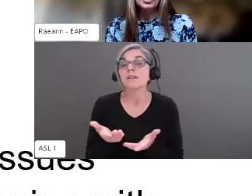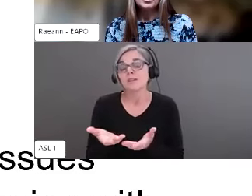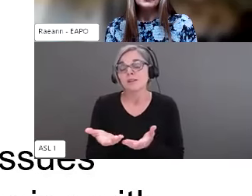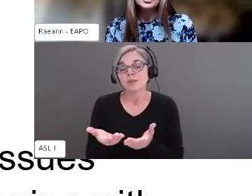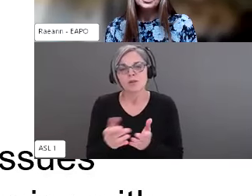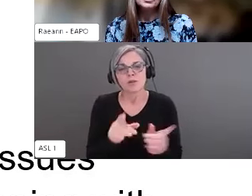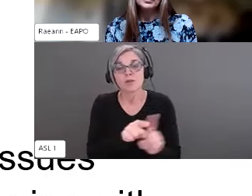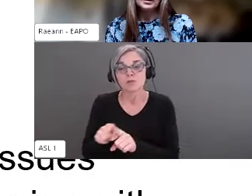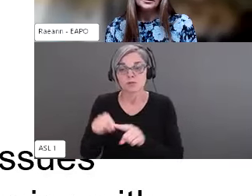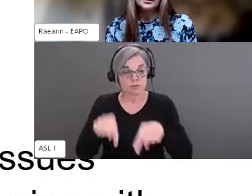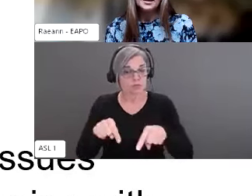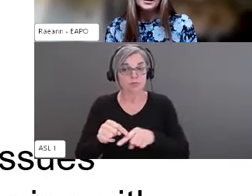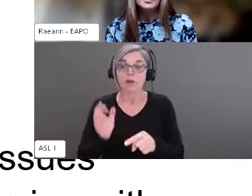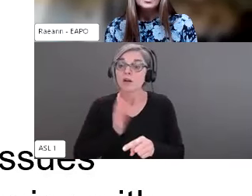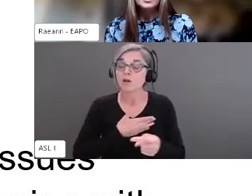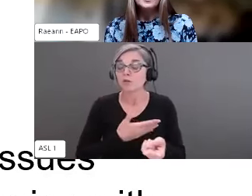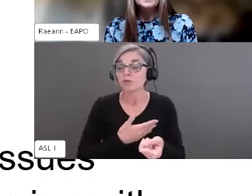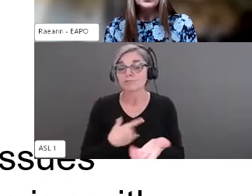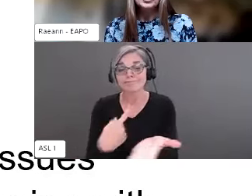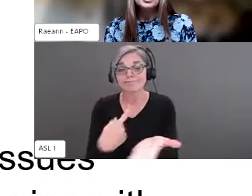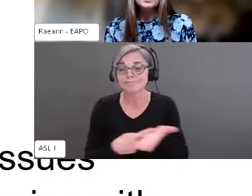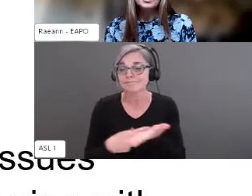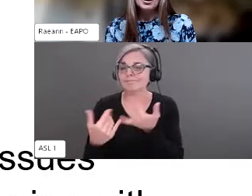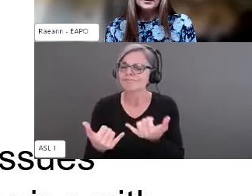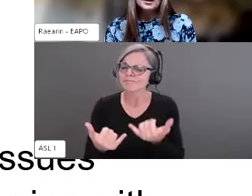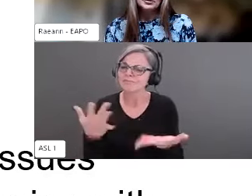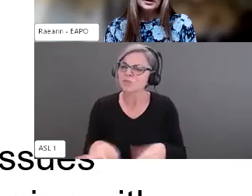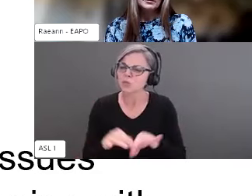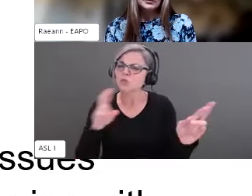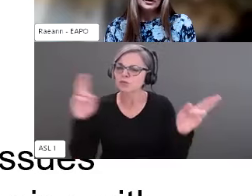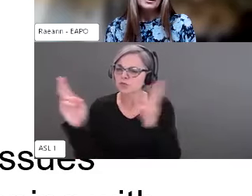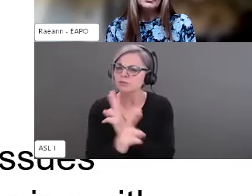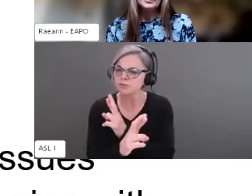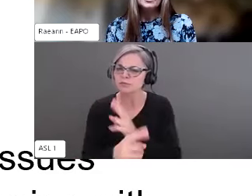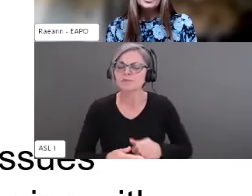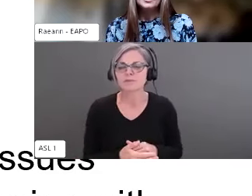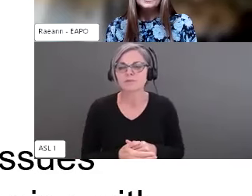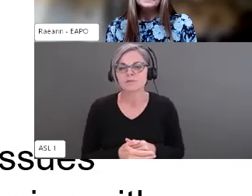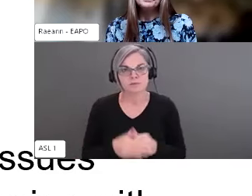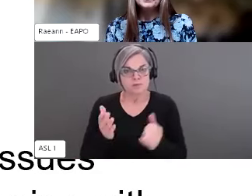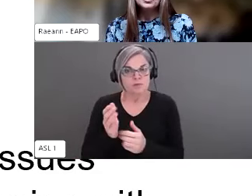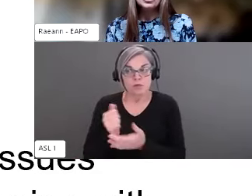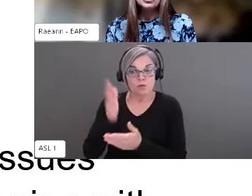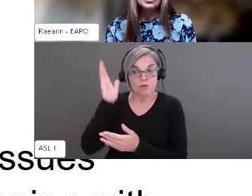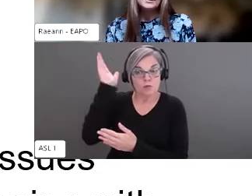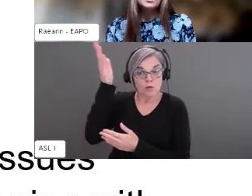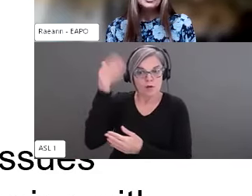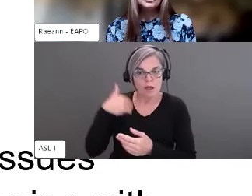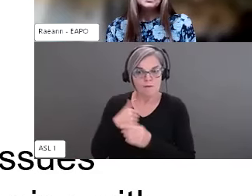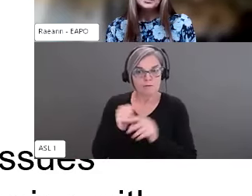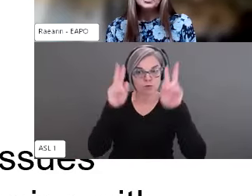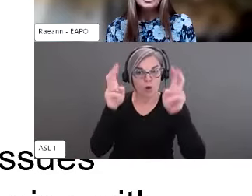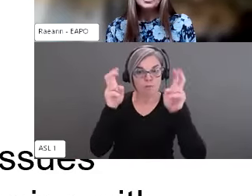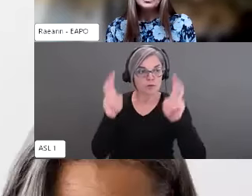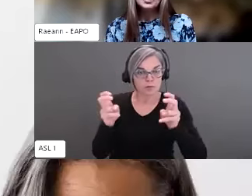for our conversation today, we know there's many topics out there that we're covering, so we'll do our best